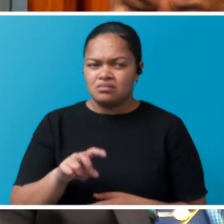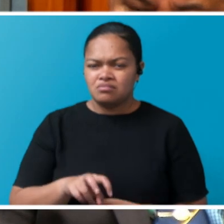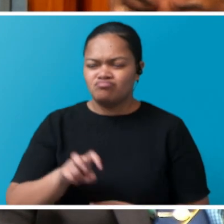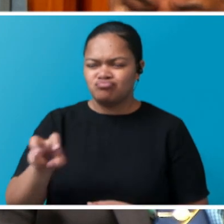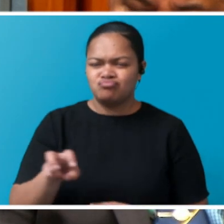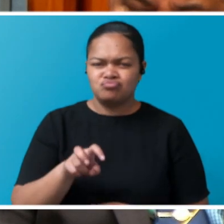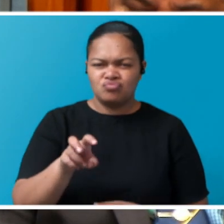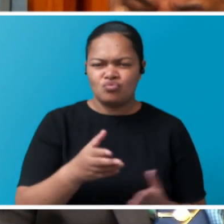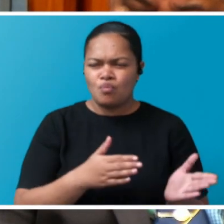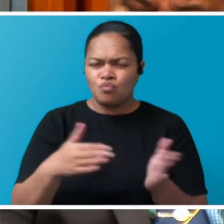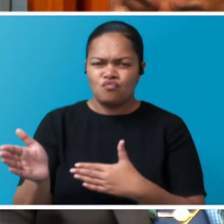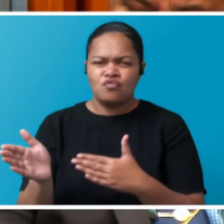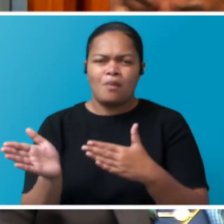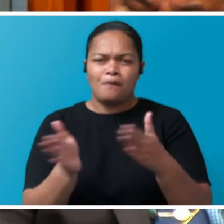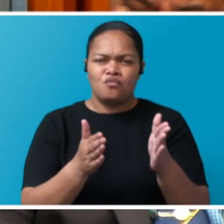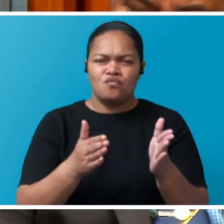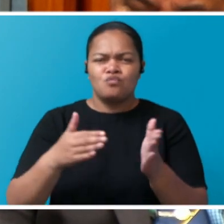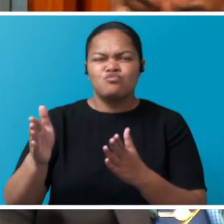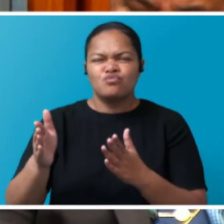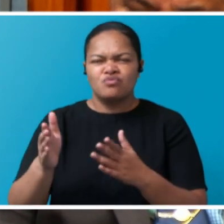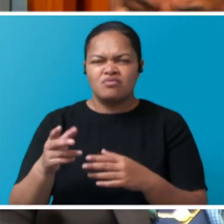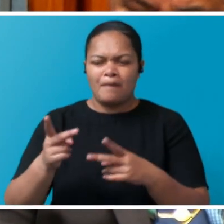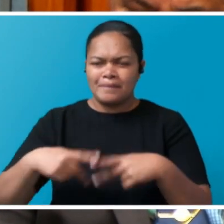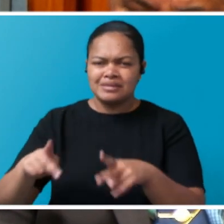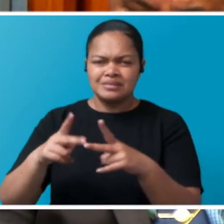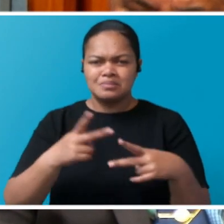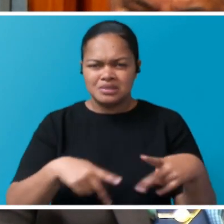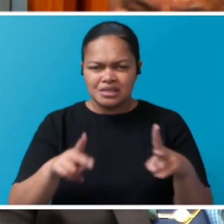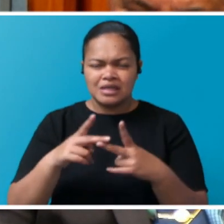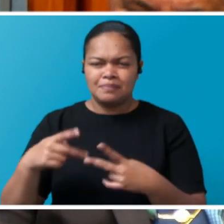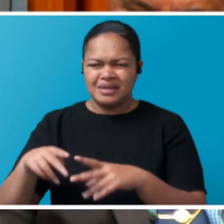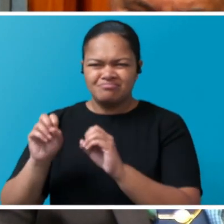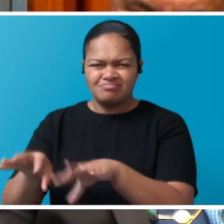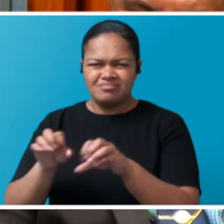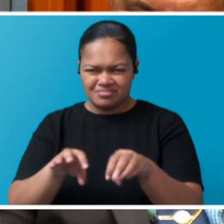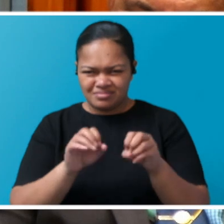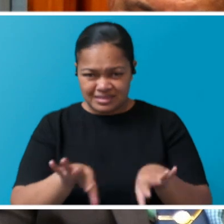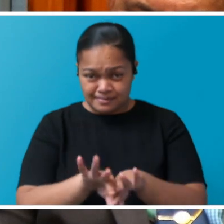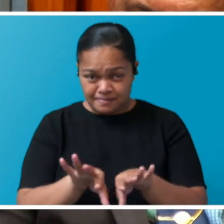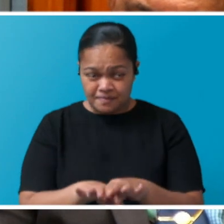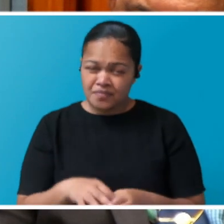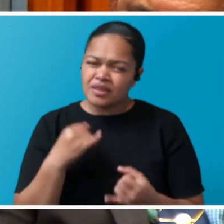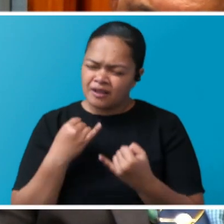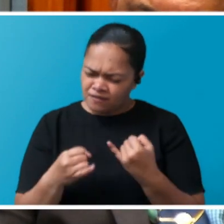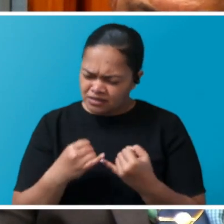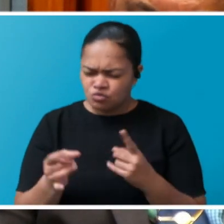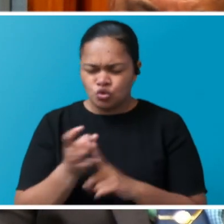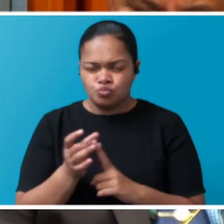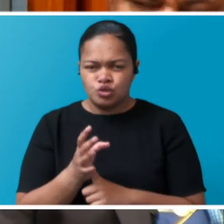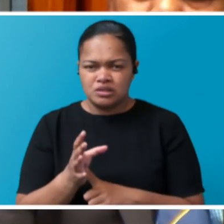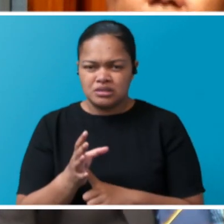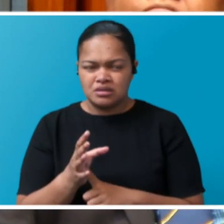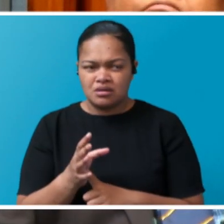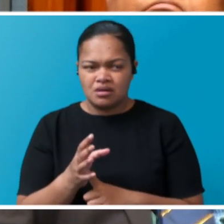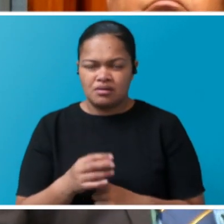we actually relocate the dump site. I think it's a very important exercise we're doing at the moment, and